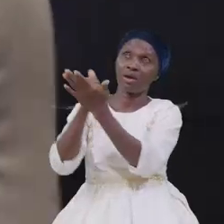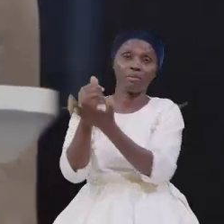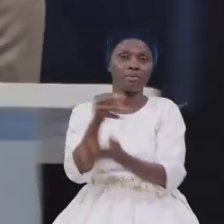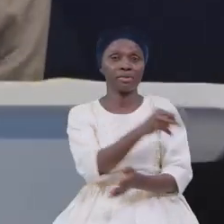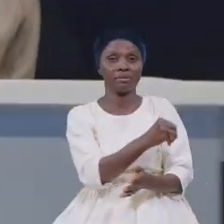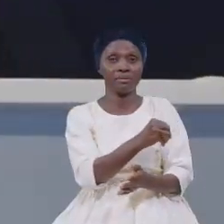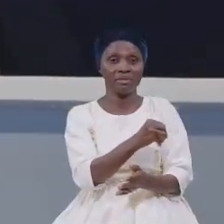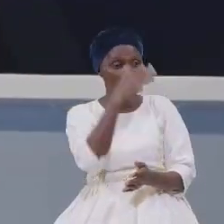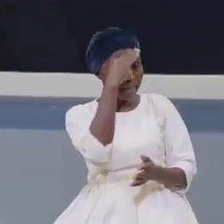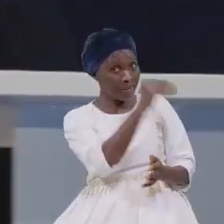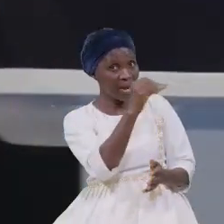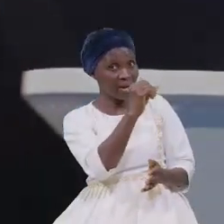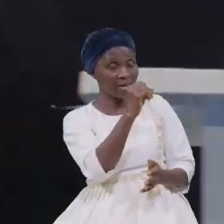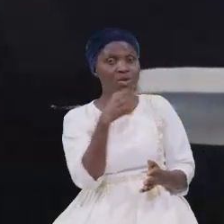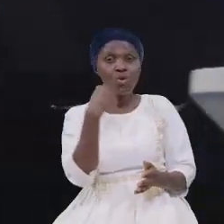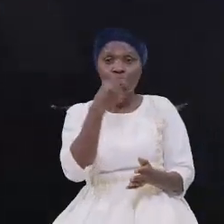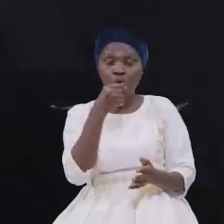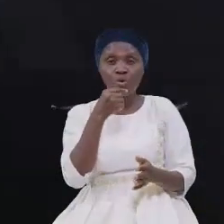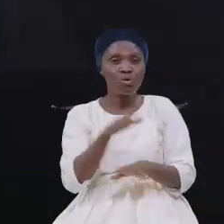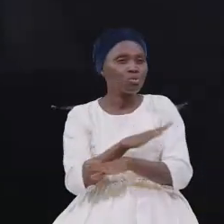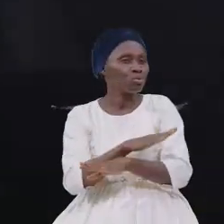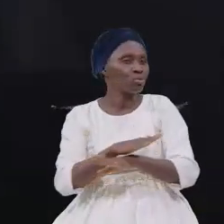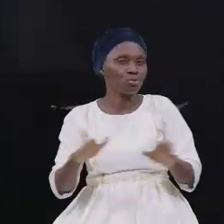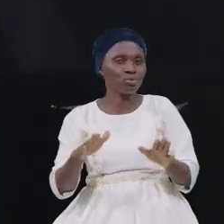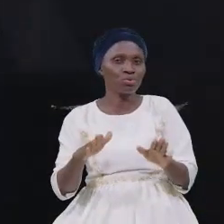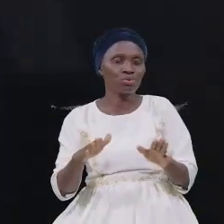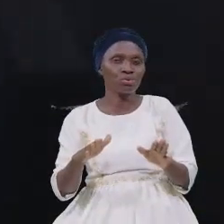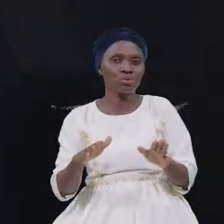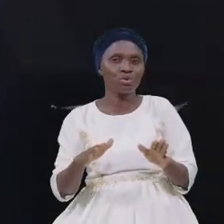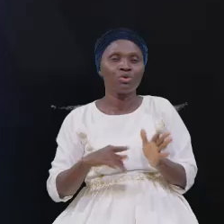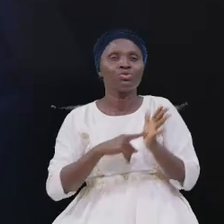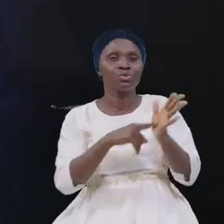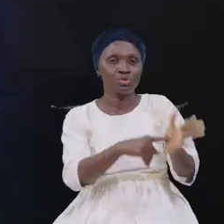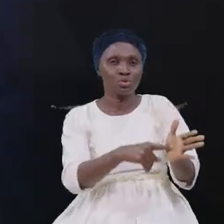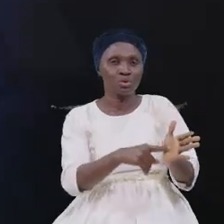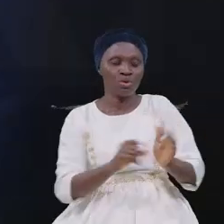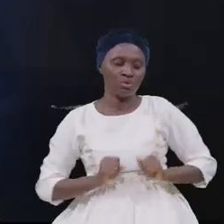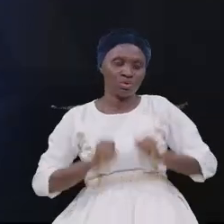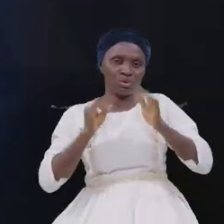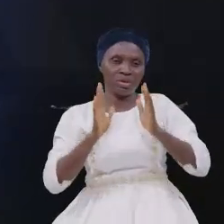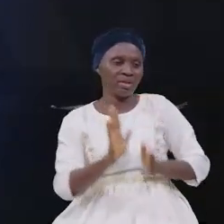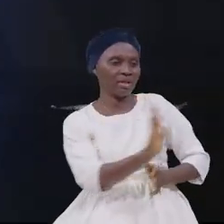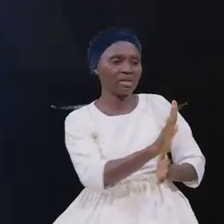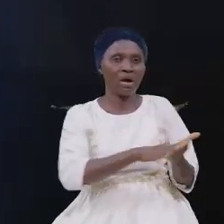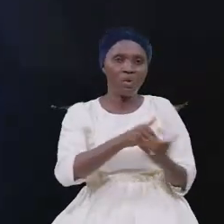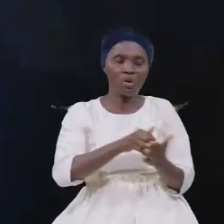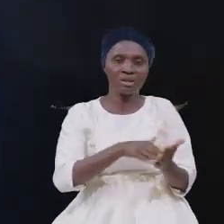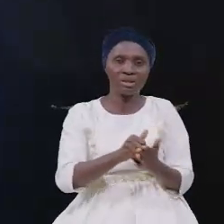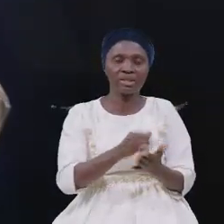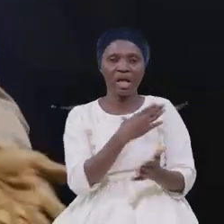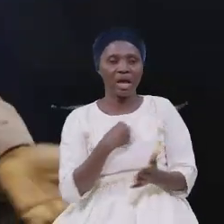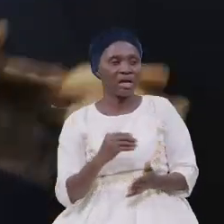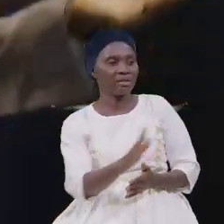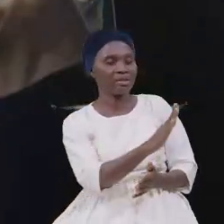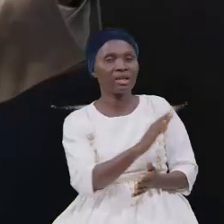men who do not expose the weakness, the infirmity, and the impossibility of them,